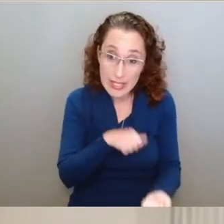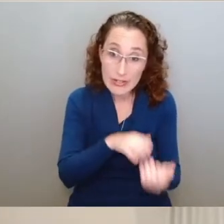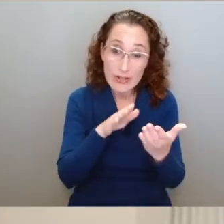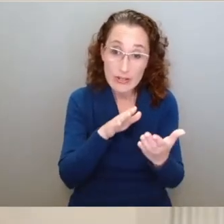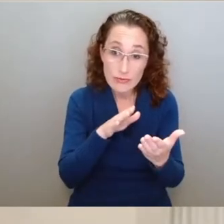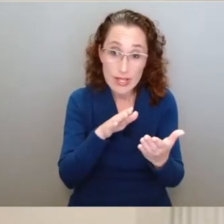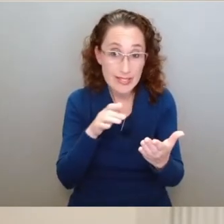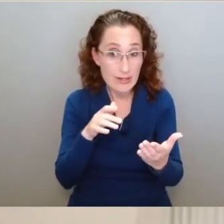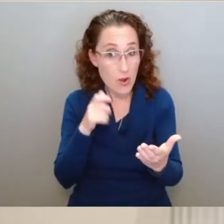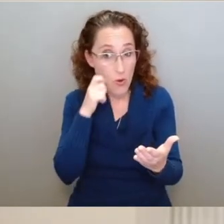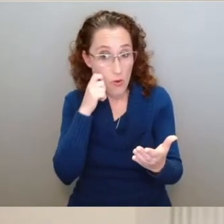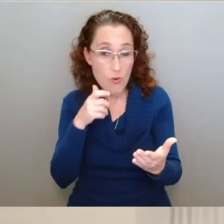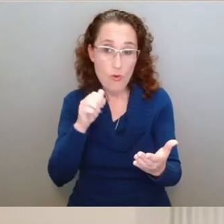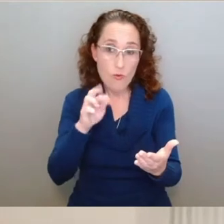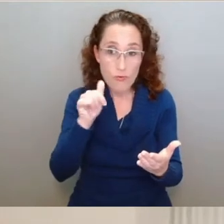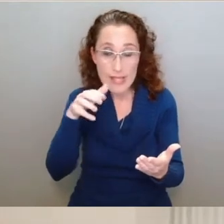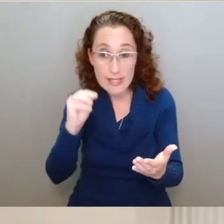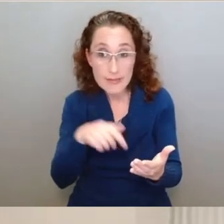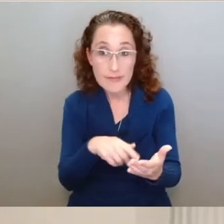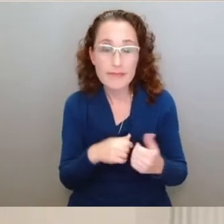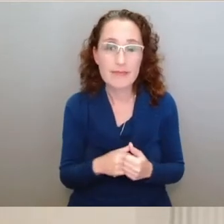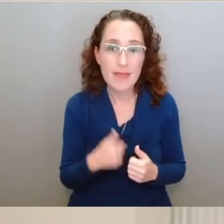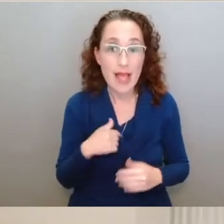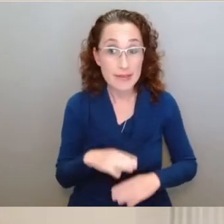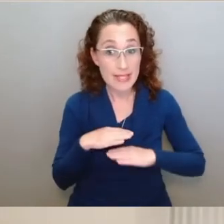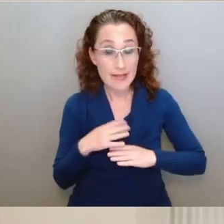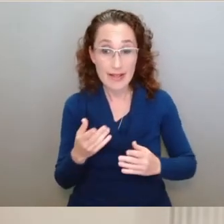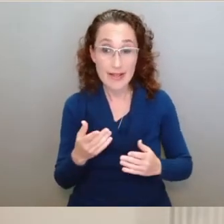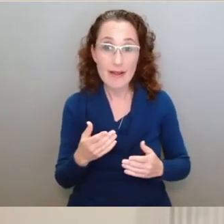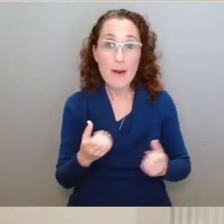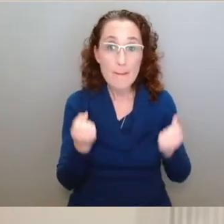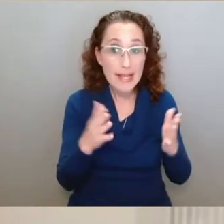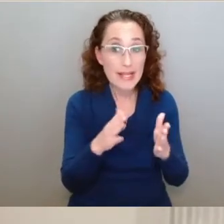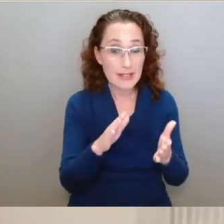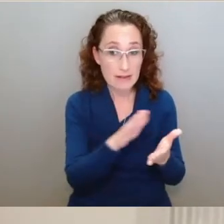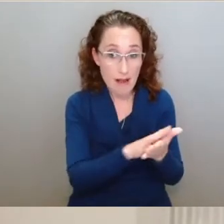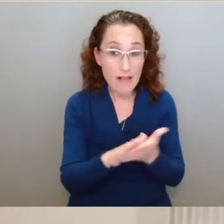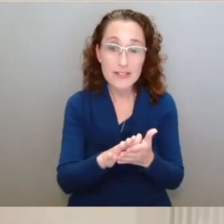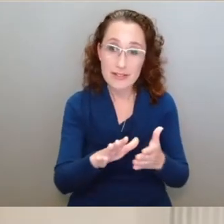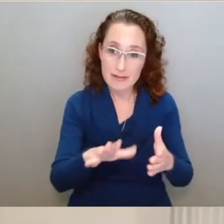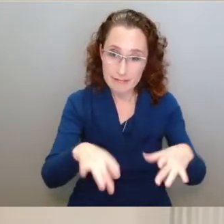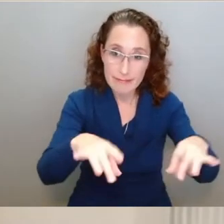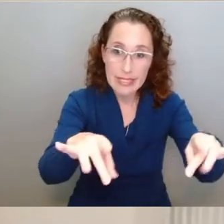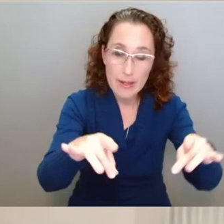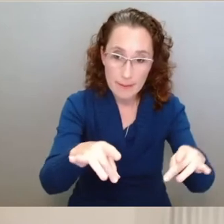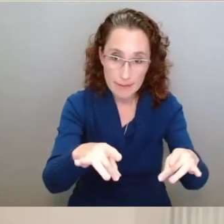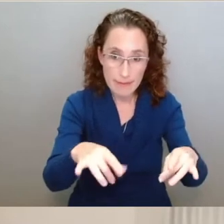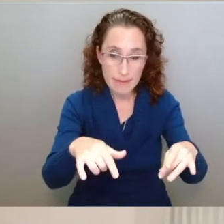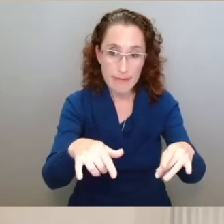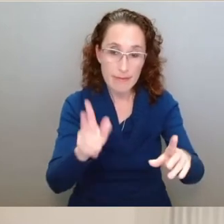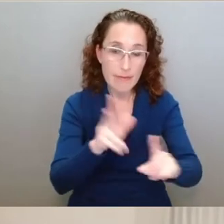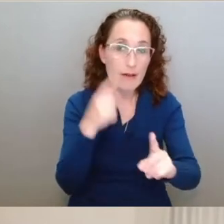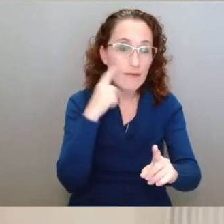So I've been really pleased that the book has already been picked up by a number of schools and had as a common read or a first